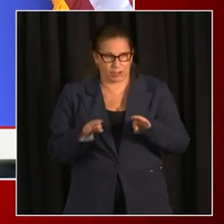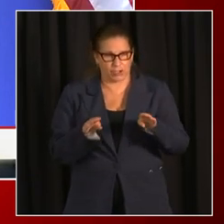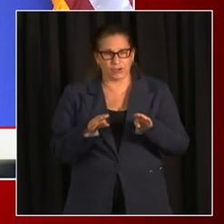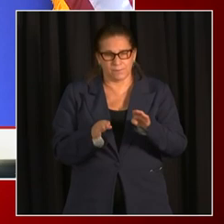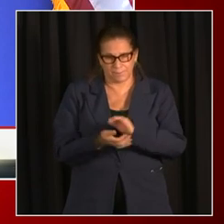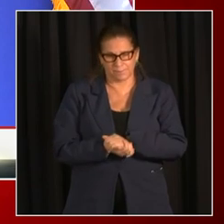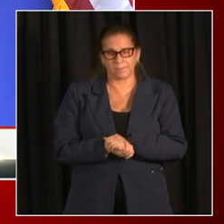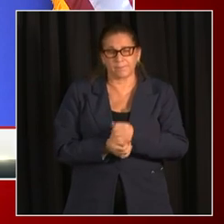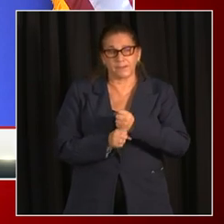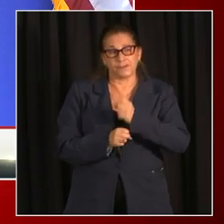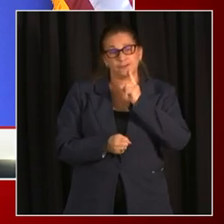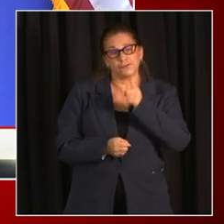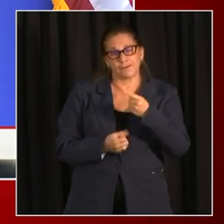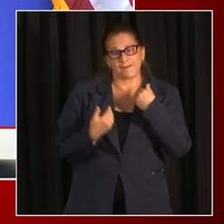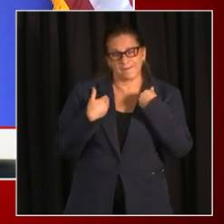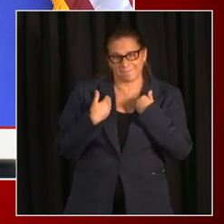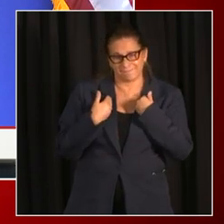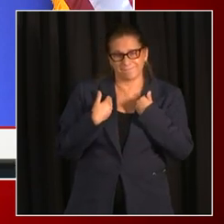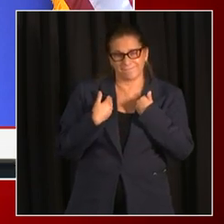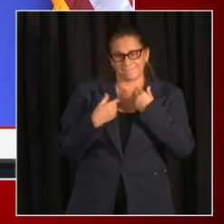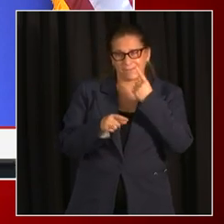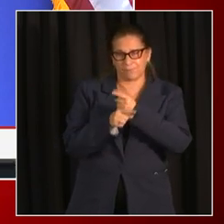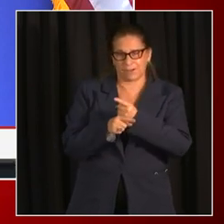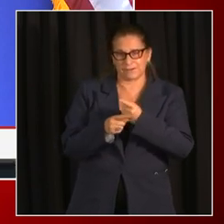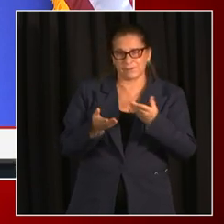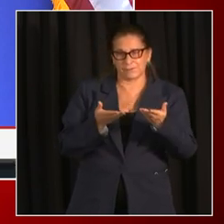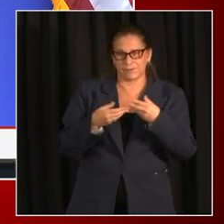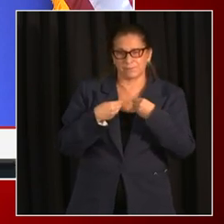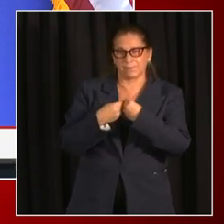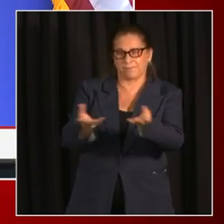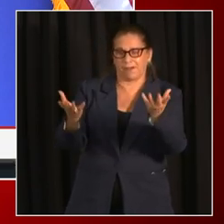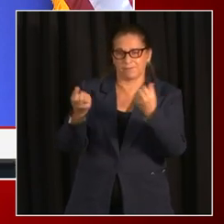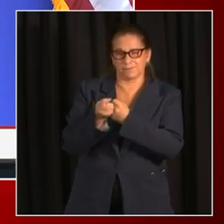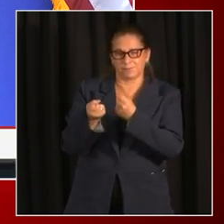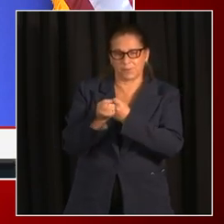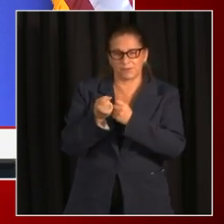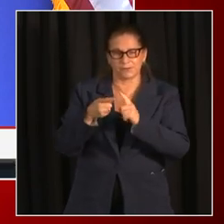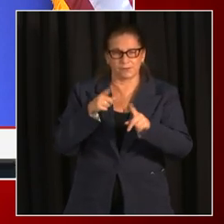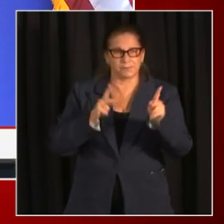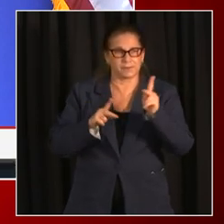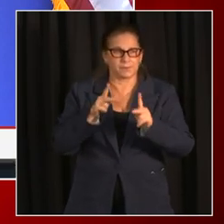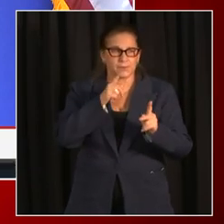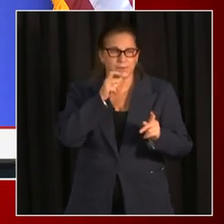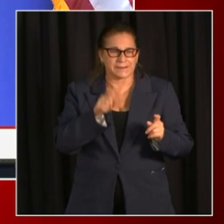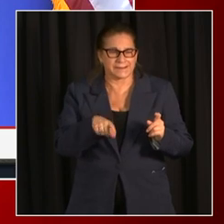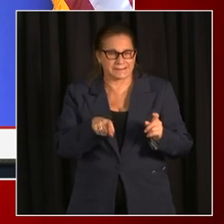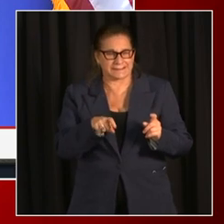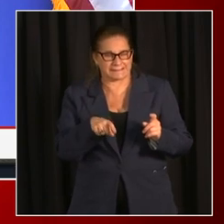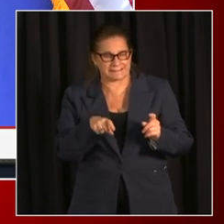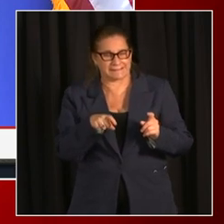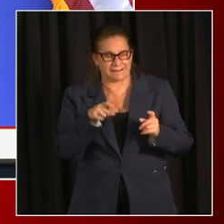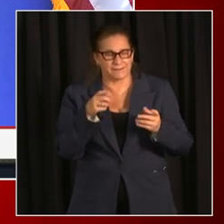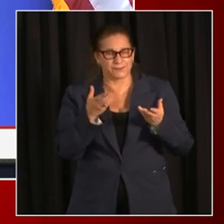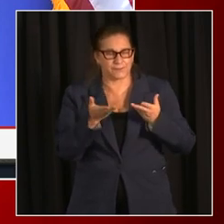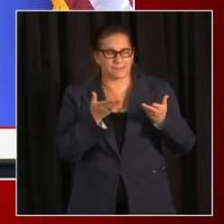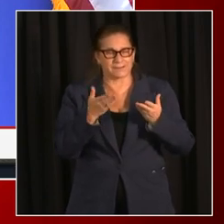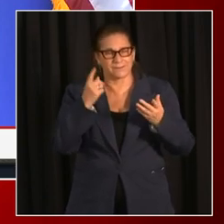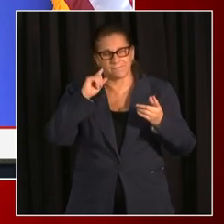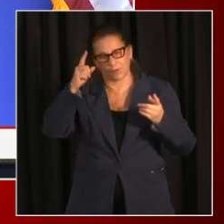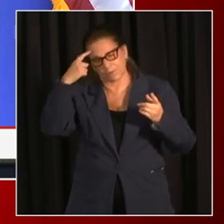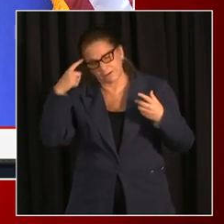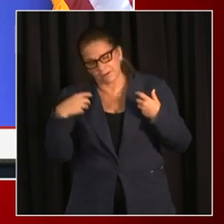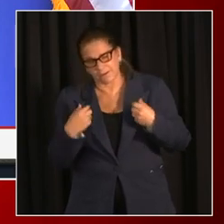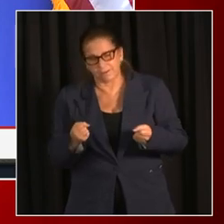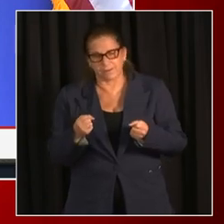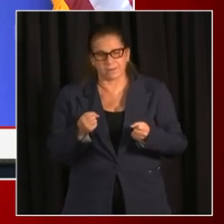to ensure that we have the right types of services and supports for people who have any need for behavioral health, which includes mental health services as well as